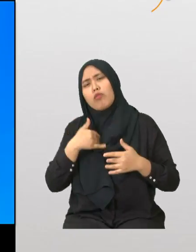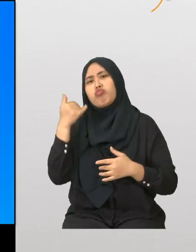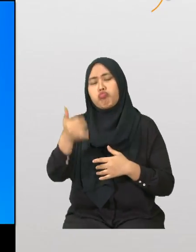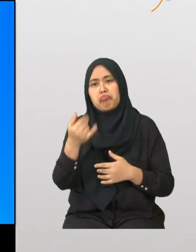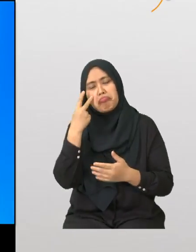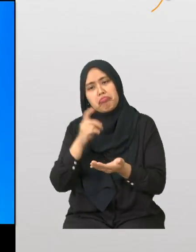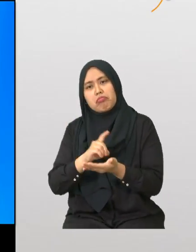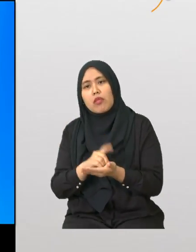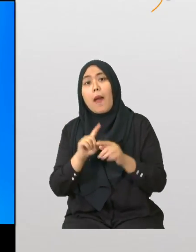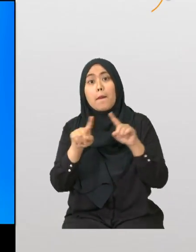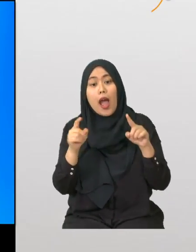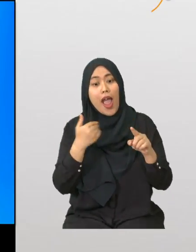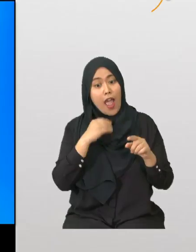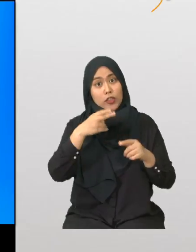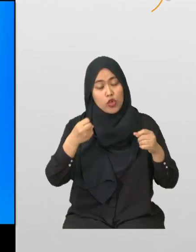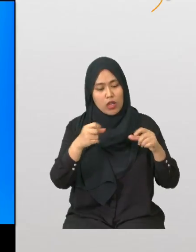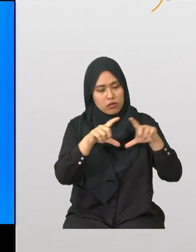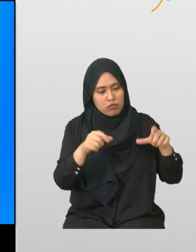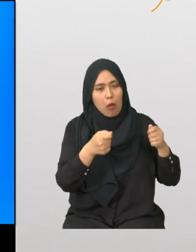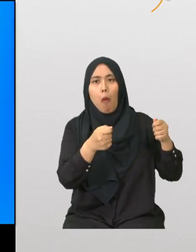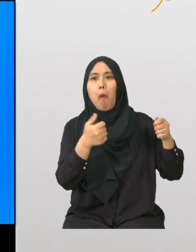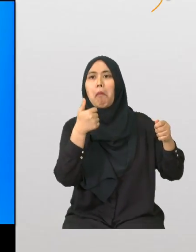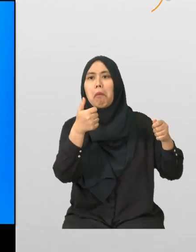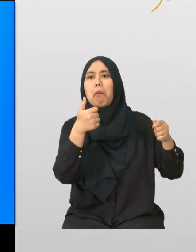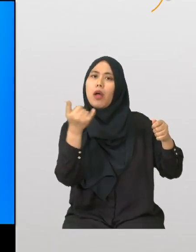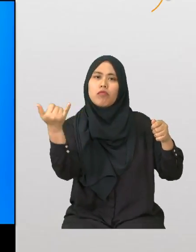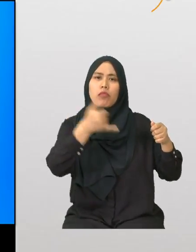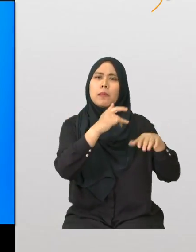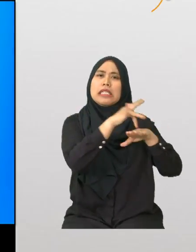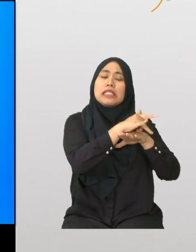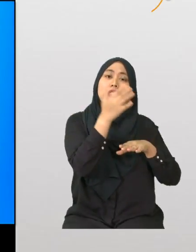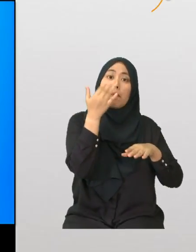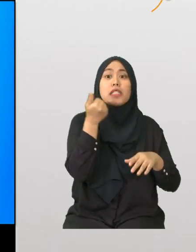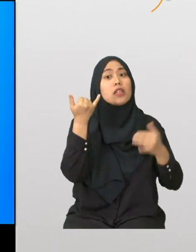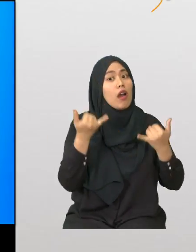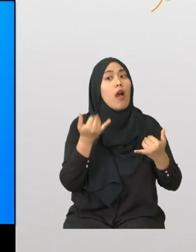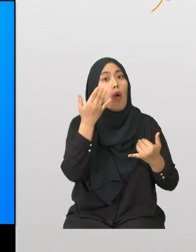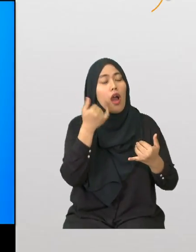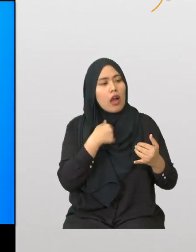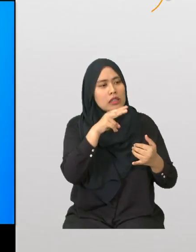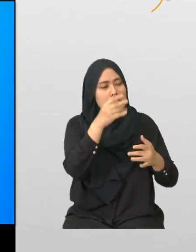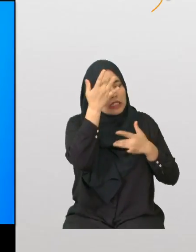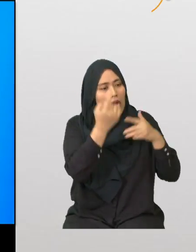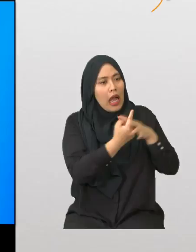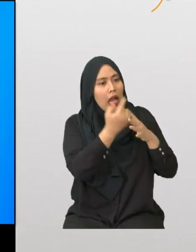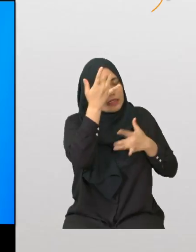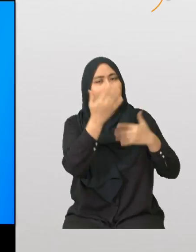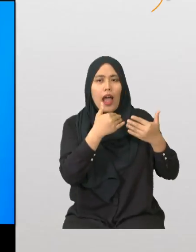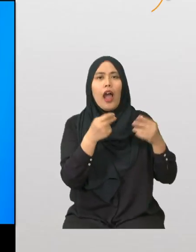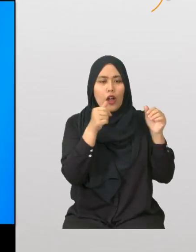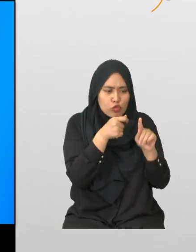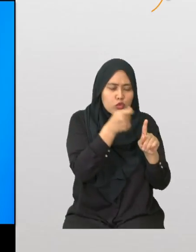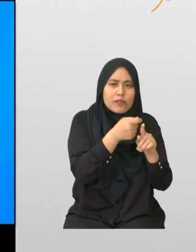of CHAS, they now come to her earlier, which is better because now she can treat them before their conditions worsen.